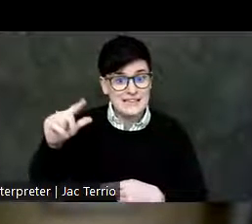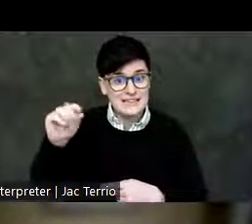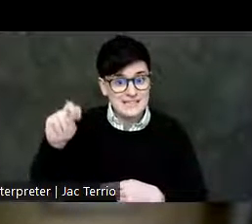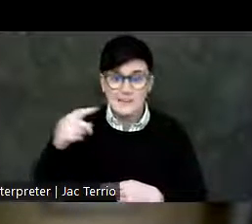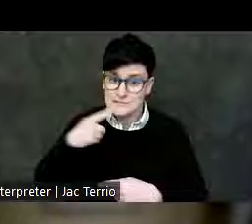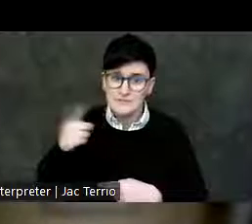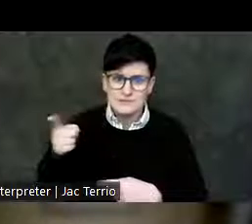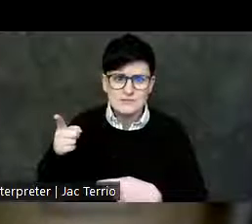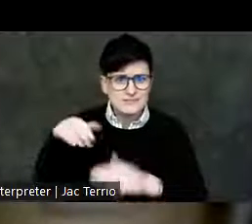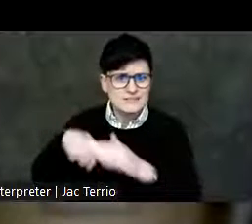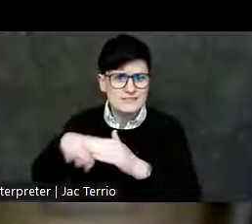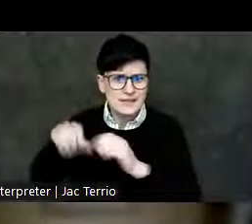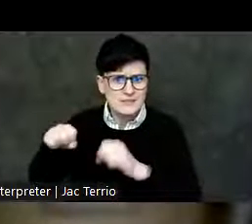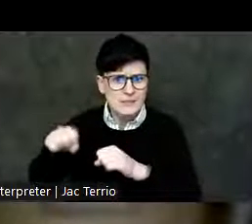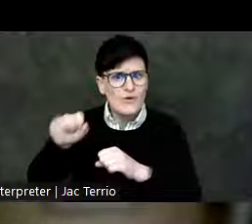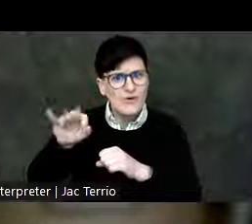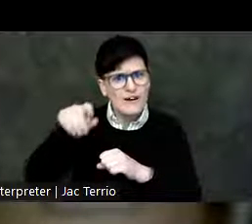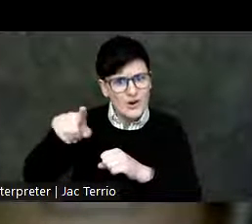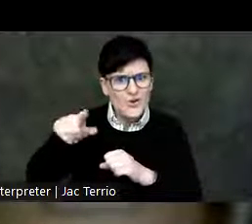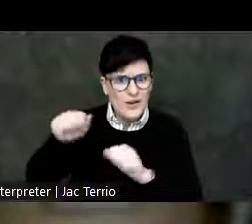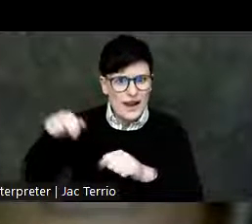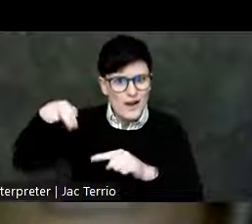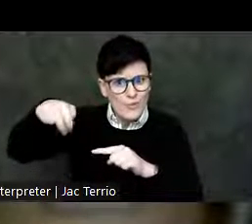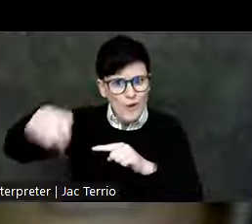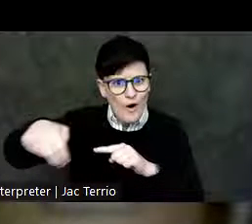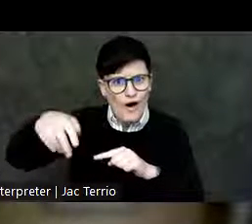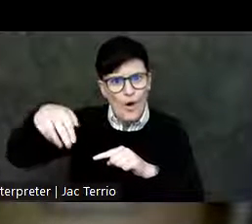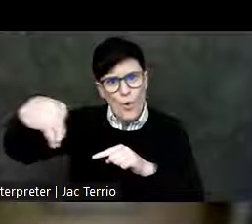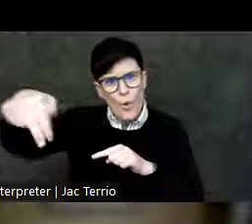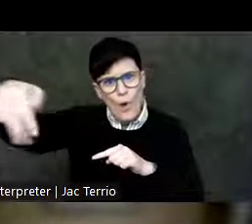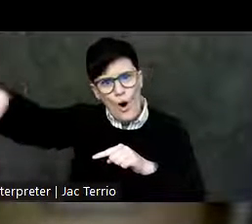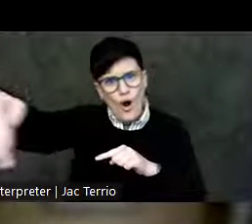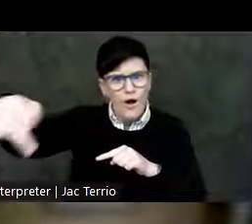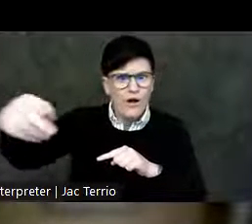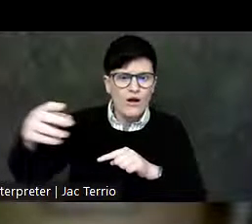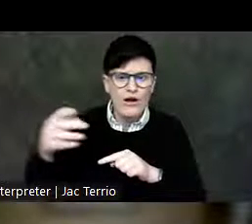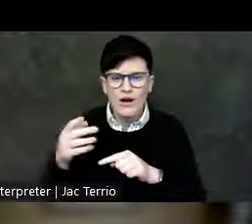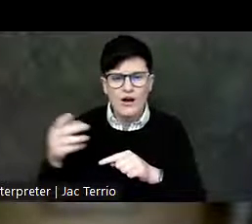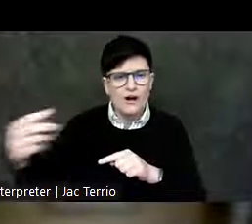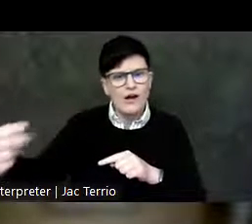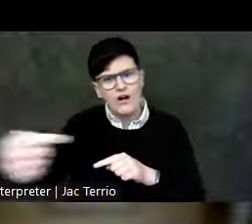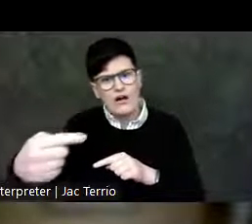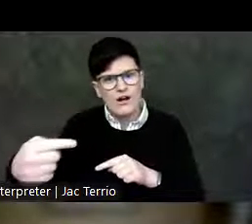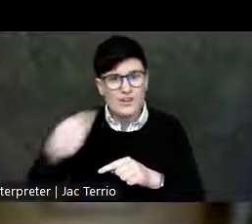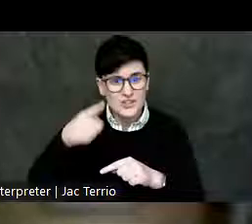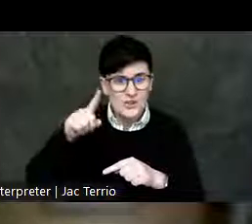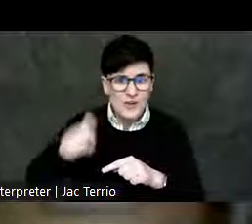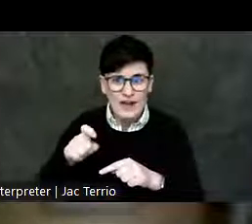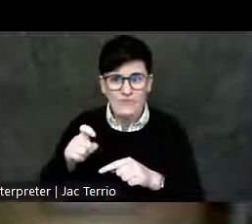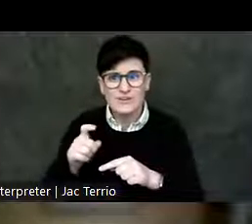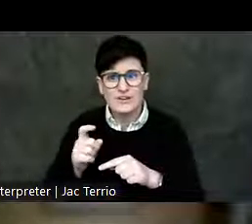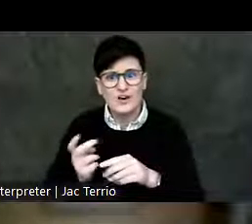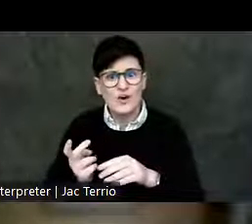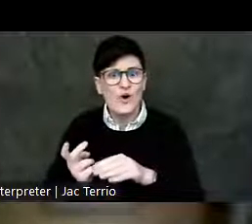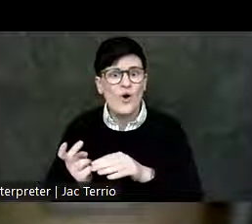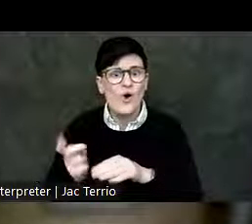really long hall, and walk down 4 stairs to get to your room. And you still have to go over a tub to get into the